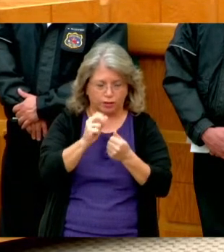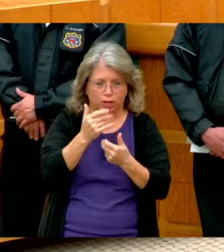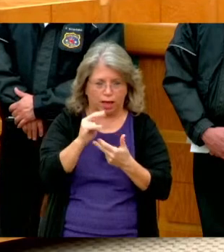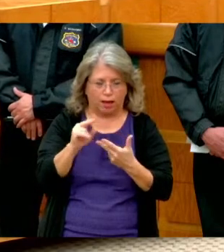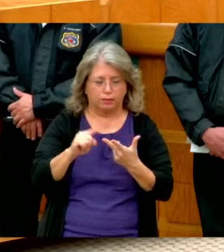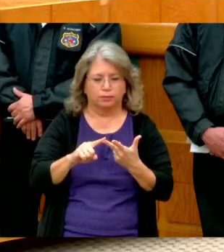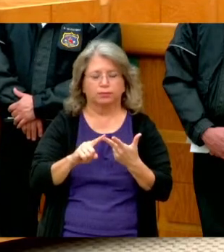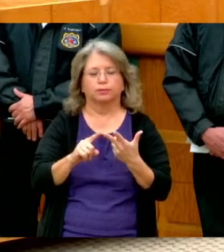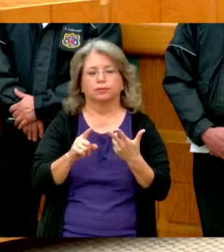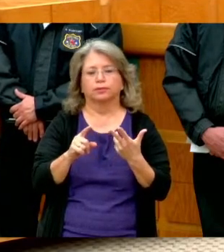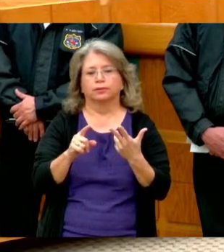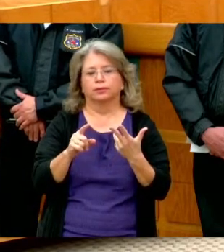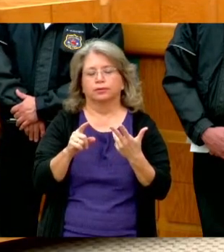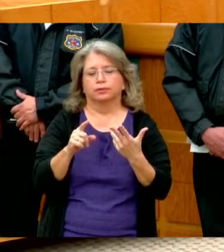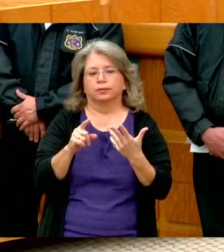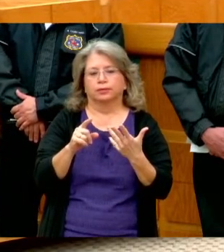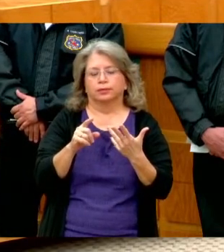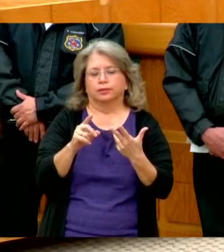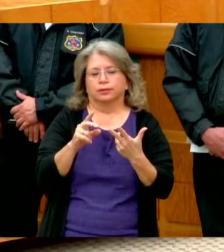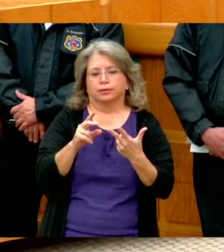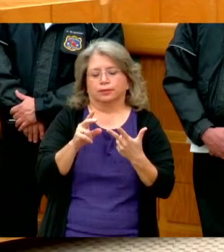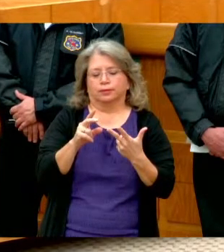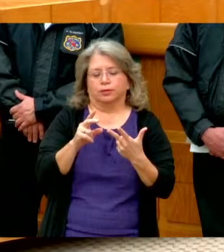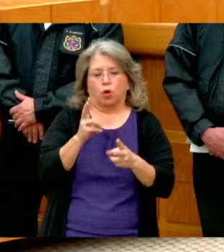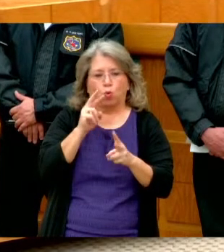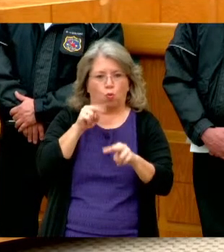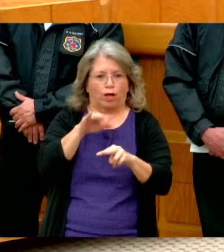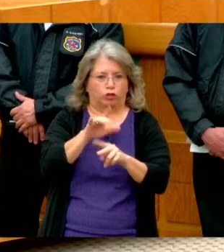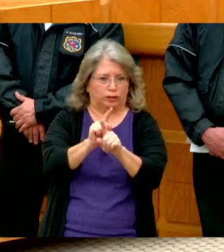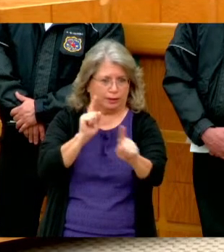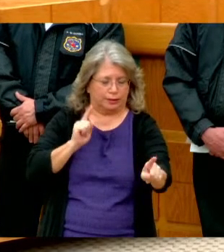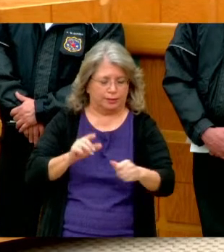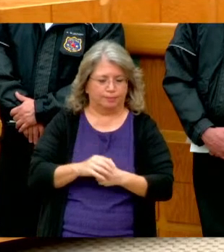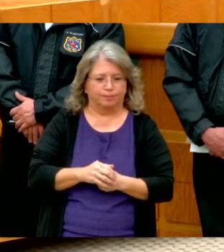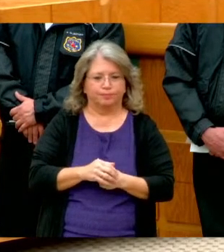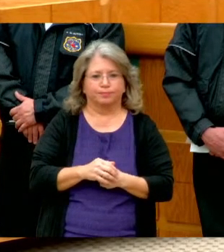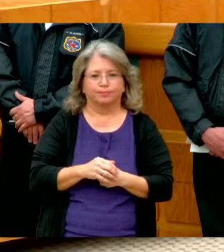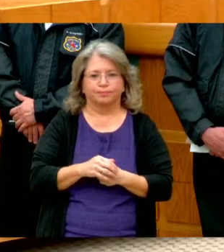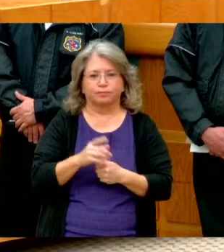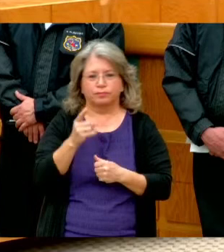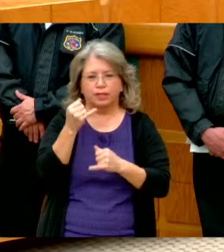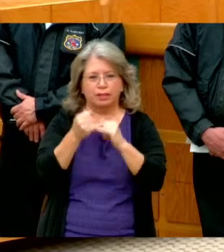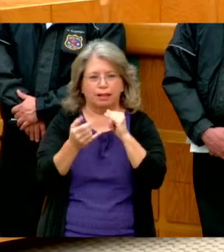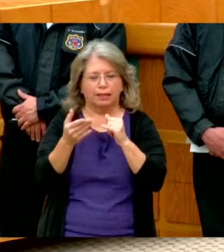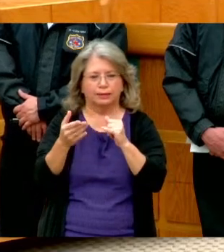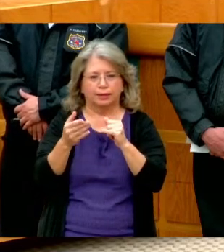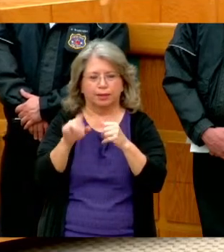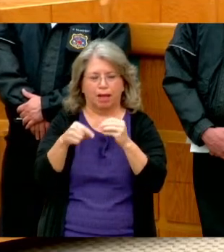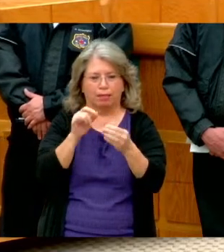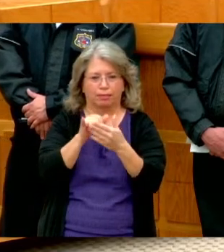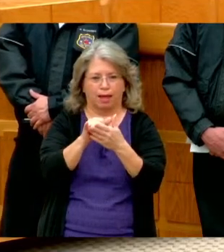explore it. Let me say something in closing about the dashboard, the information that you've heard.